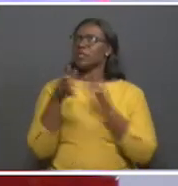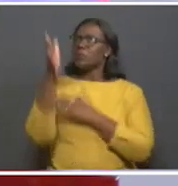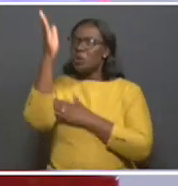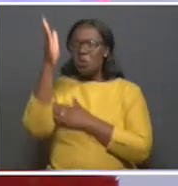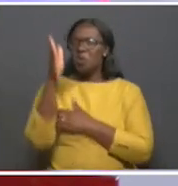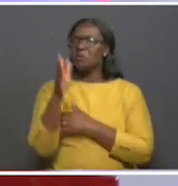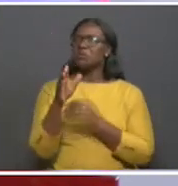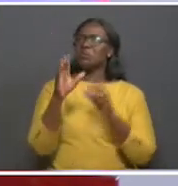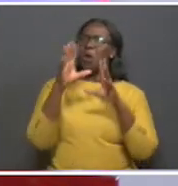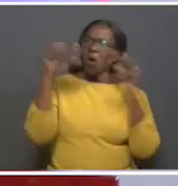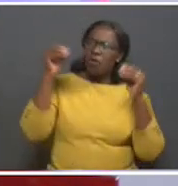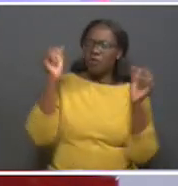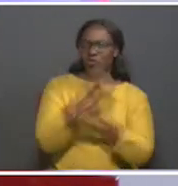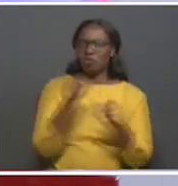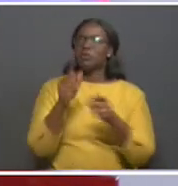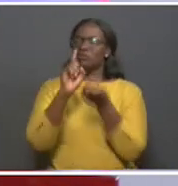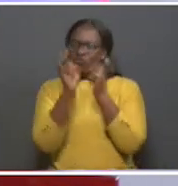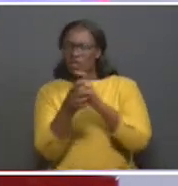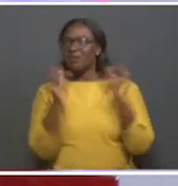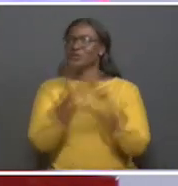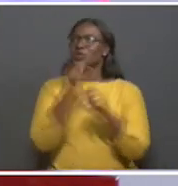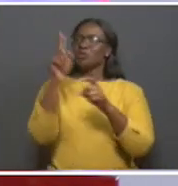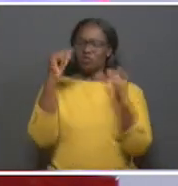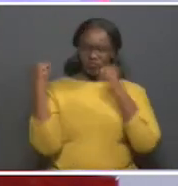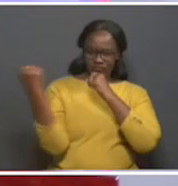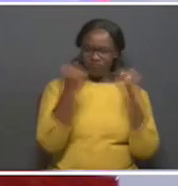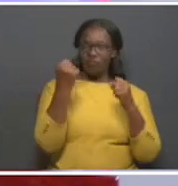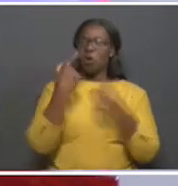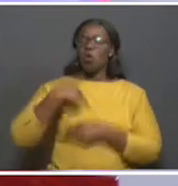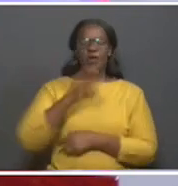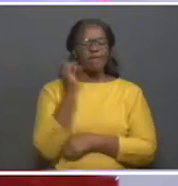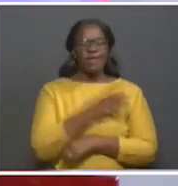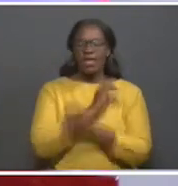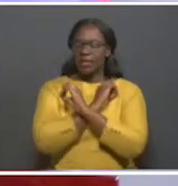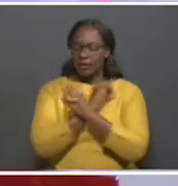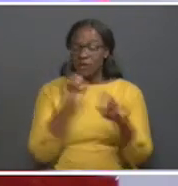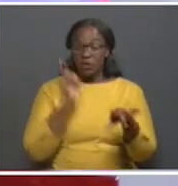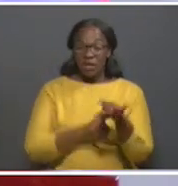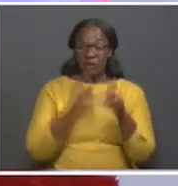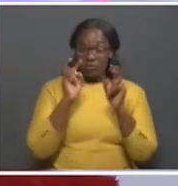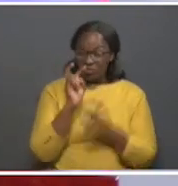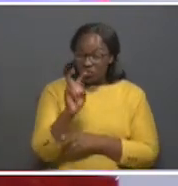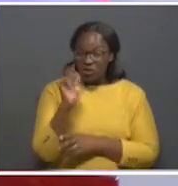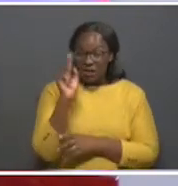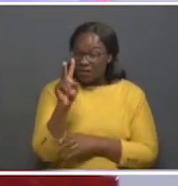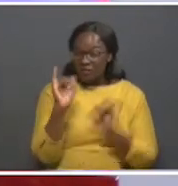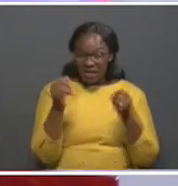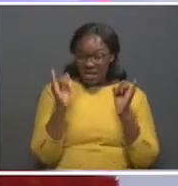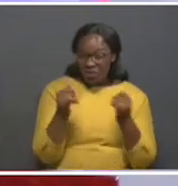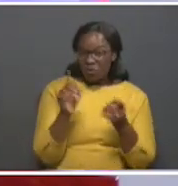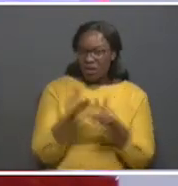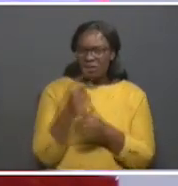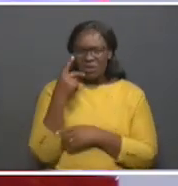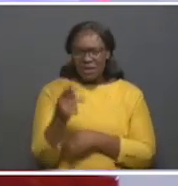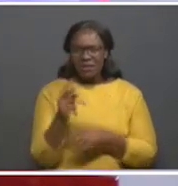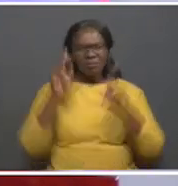God unchangeable, God who is sovereign. We will not fear. When we watch the news and we see headline